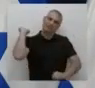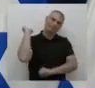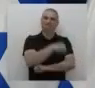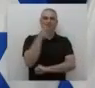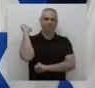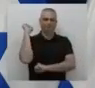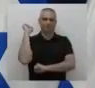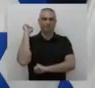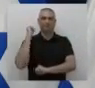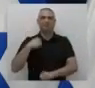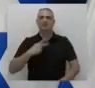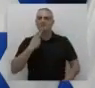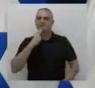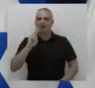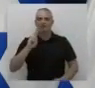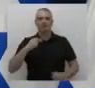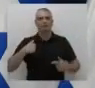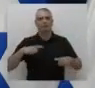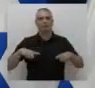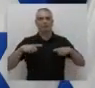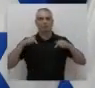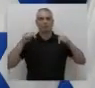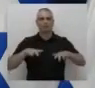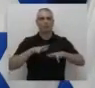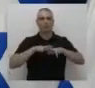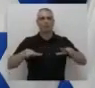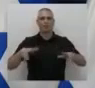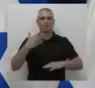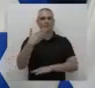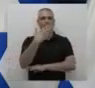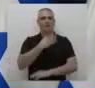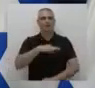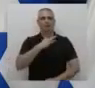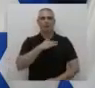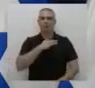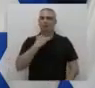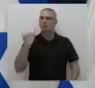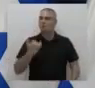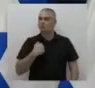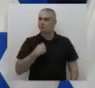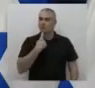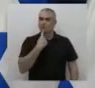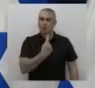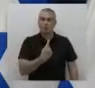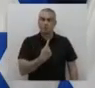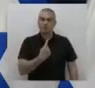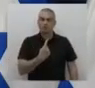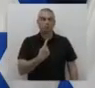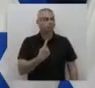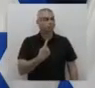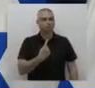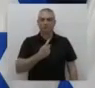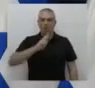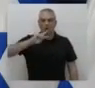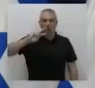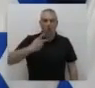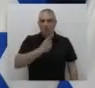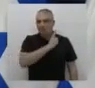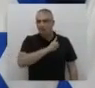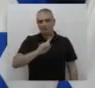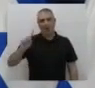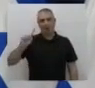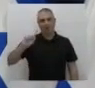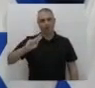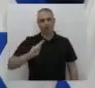main goal: to completely defeat the murderous enemy and to guarantee our existence in this country. We've always